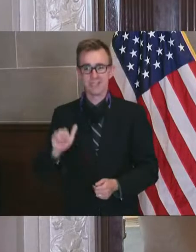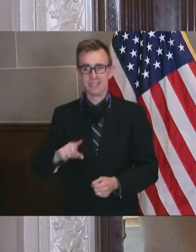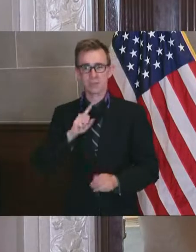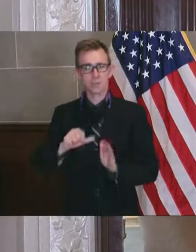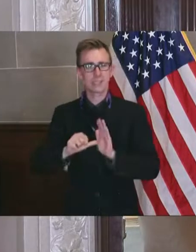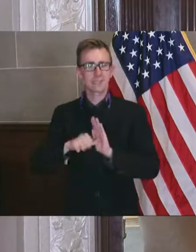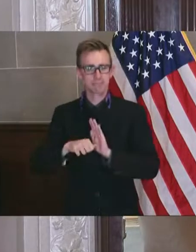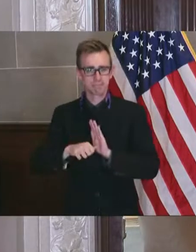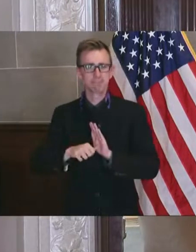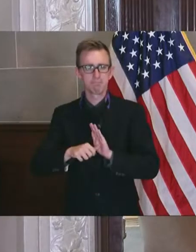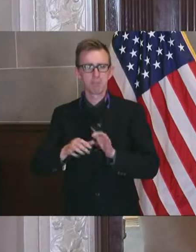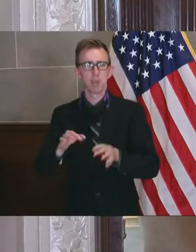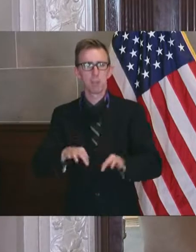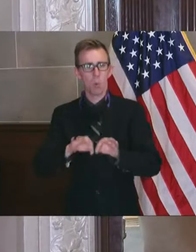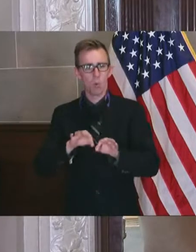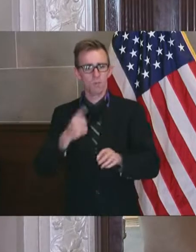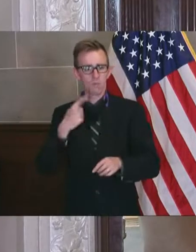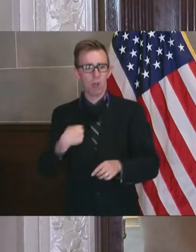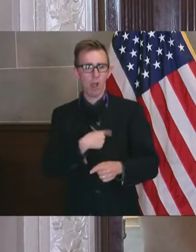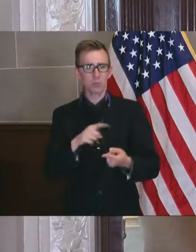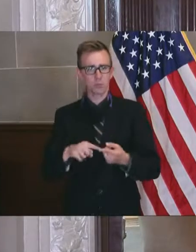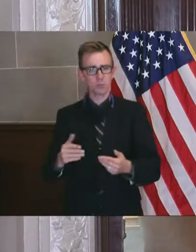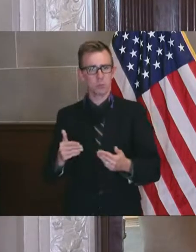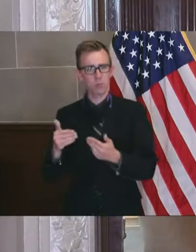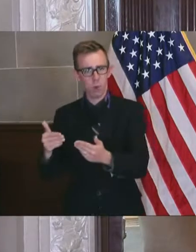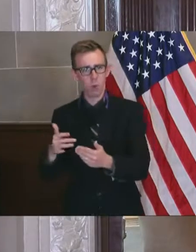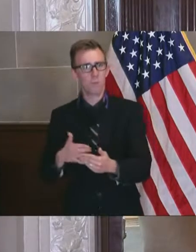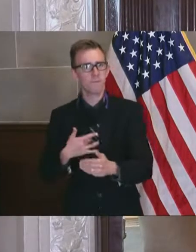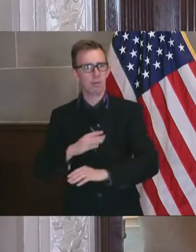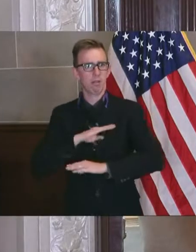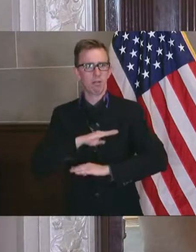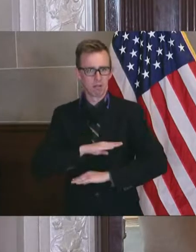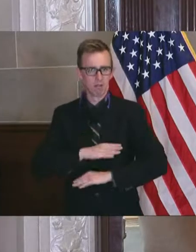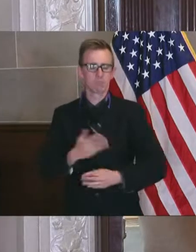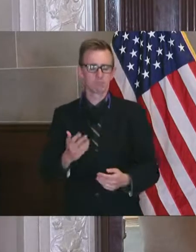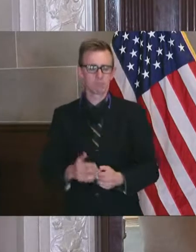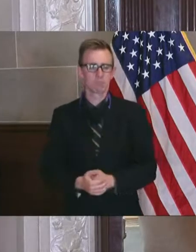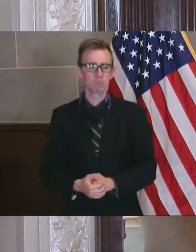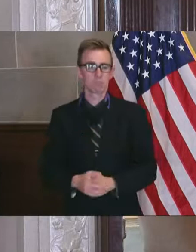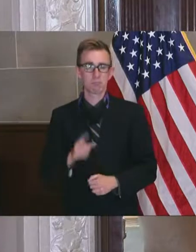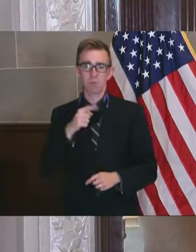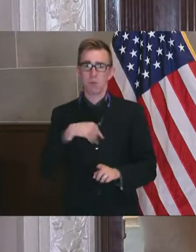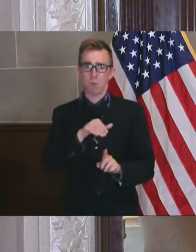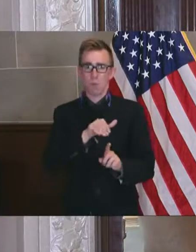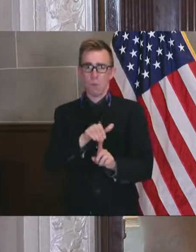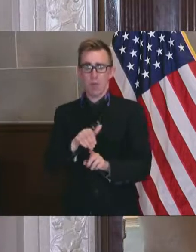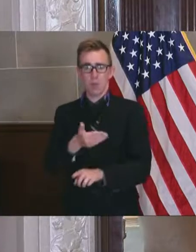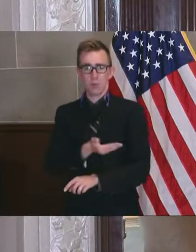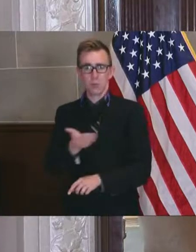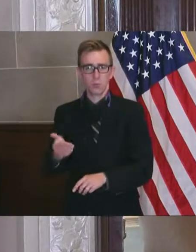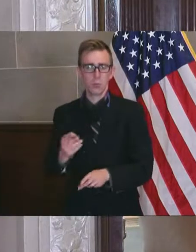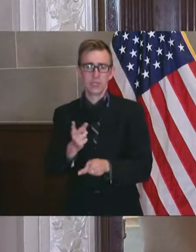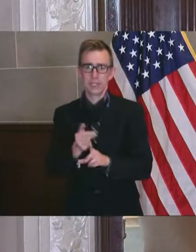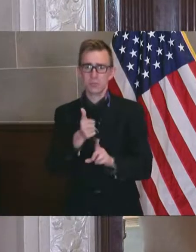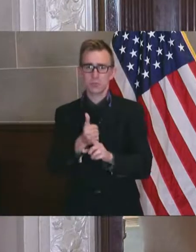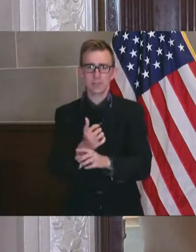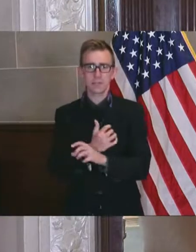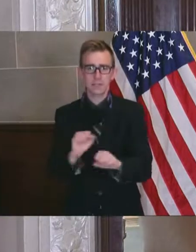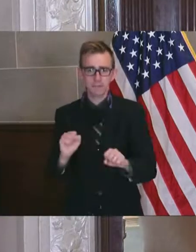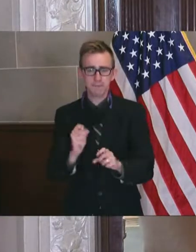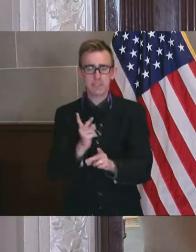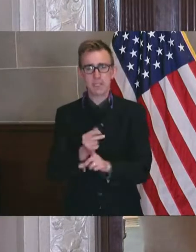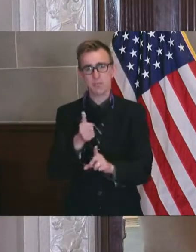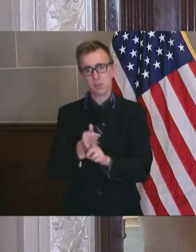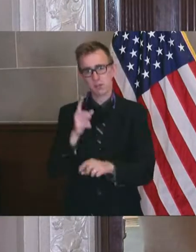and okay to move forward. That said, I want to remind all Missourians to continue to be safe, to be smart, and